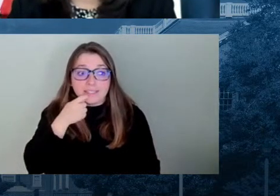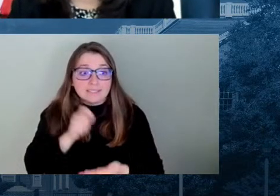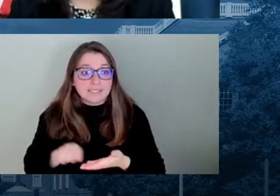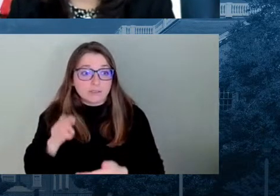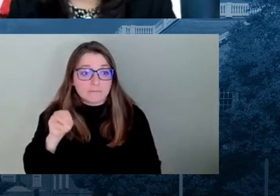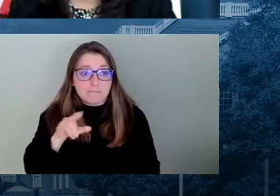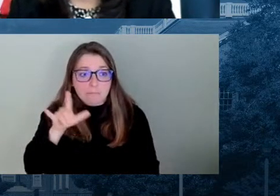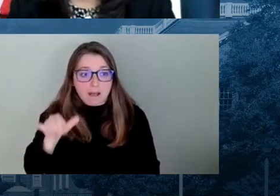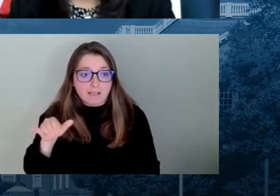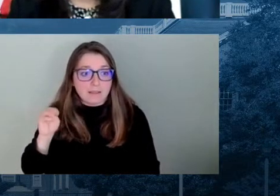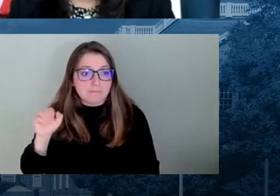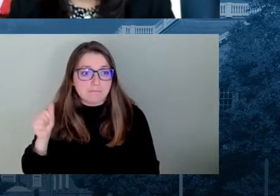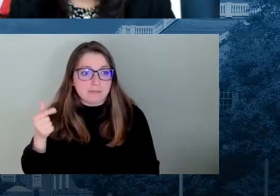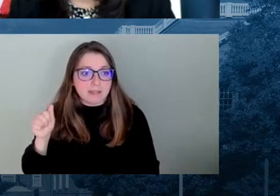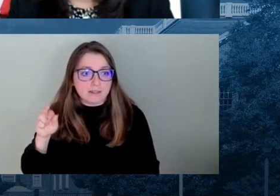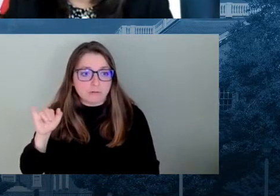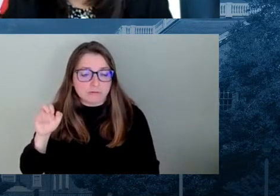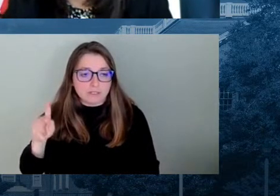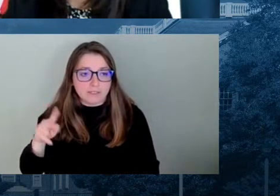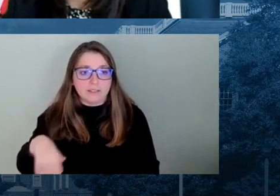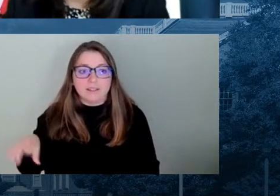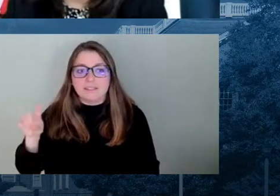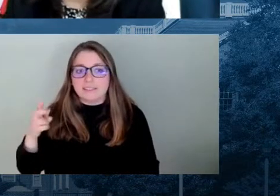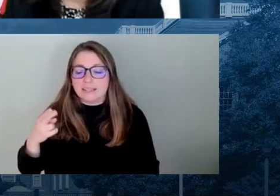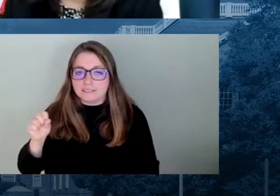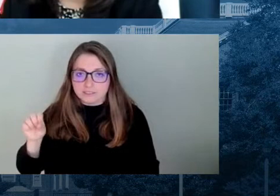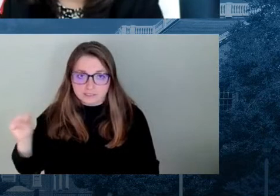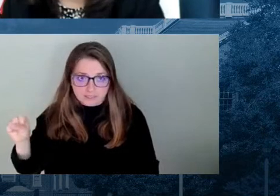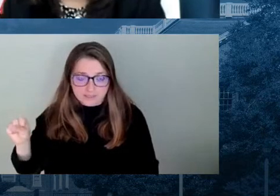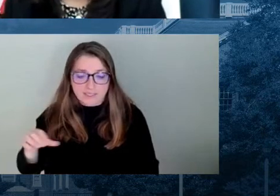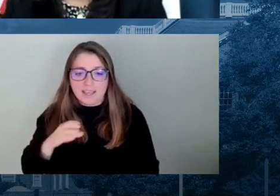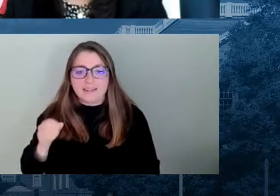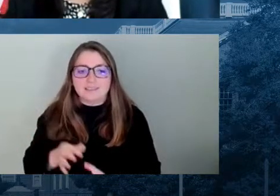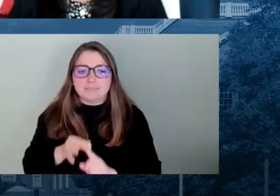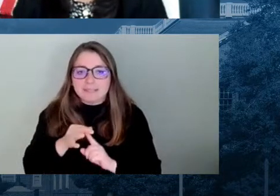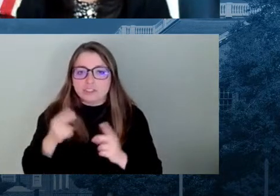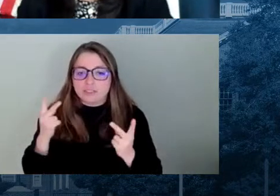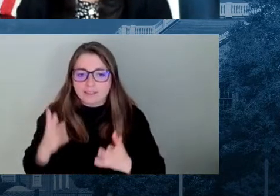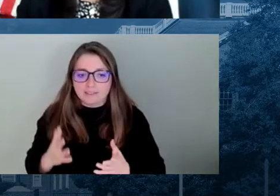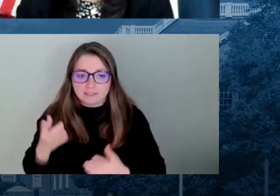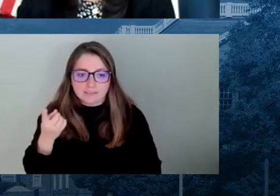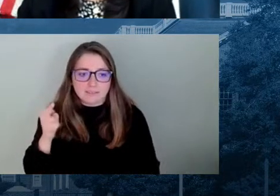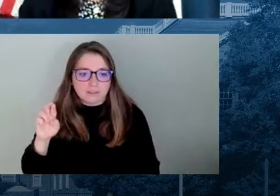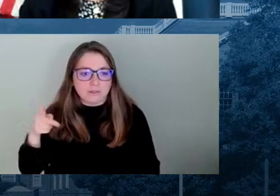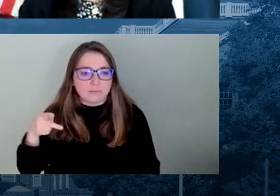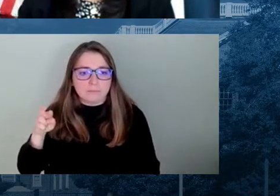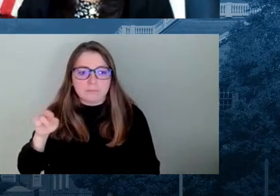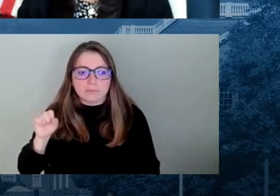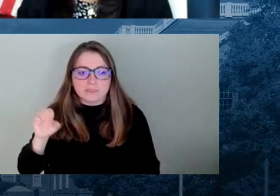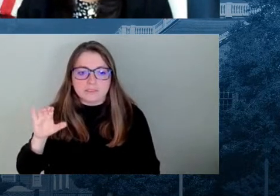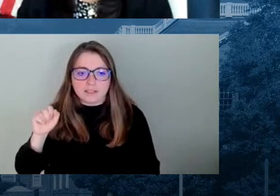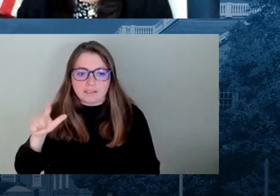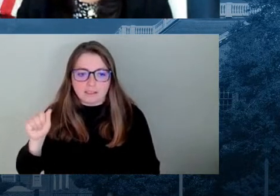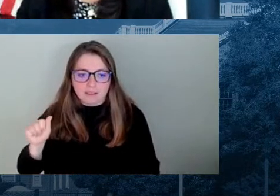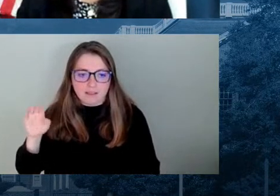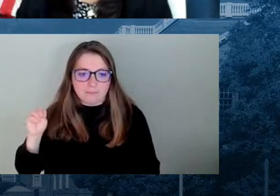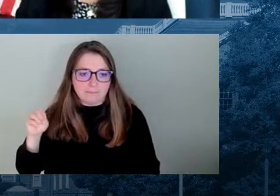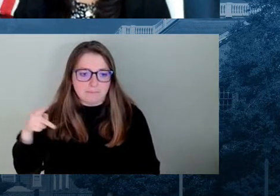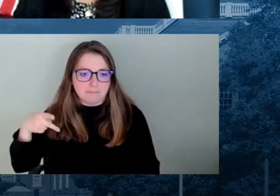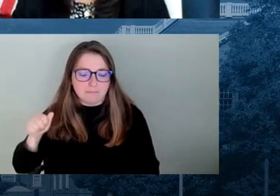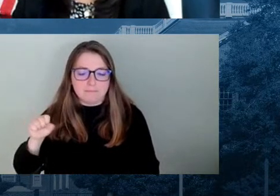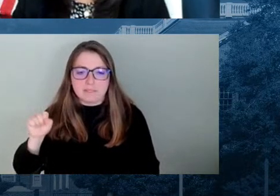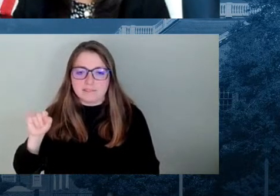the Department of Health and Social Services, and our special guest, Dr. Priscilla Pazzi, joining us with bringing her